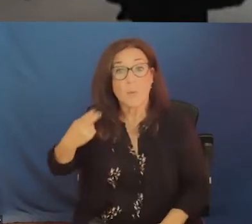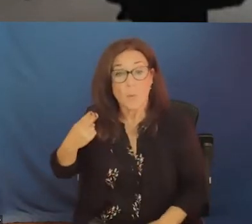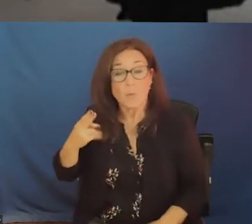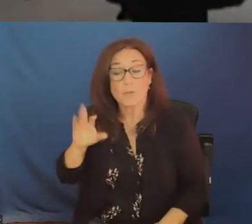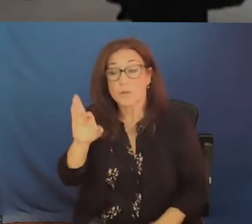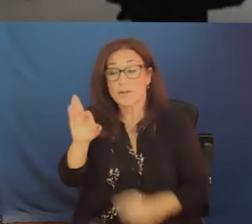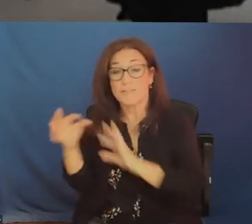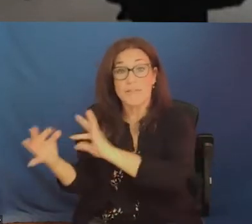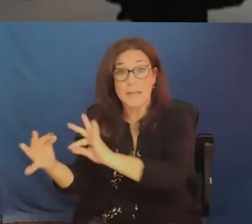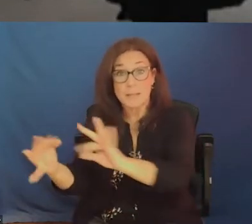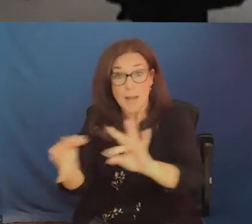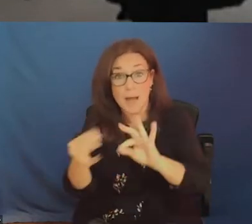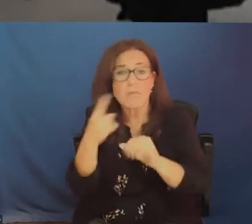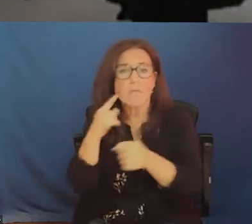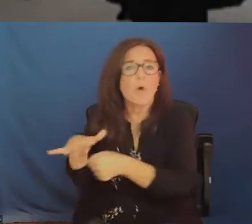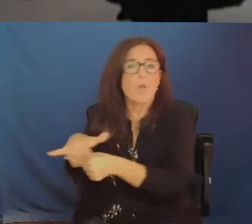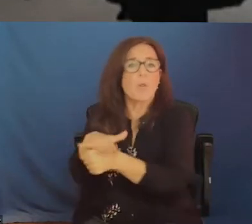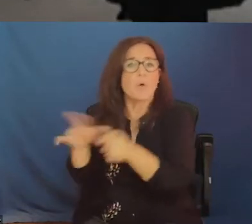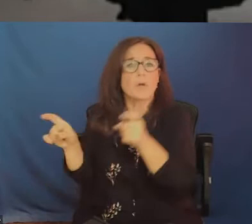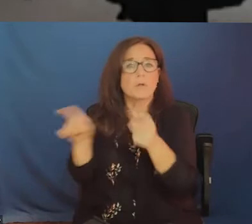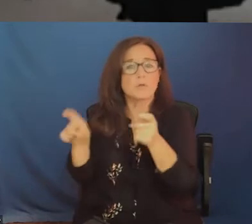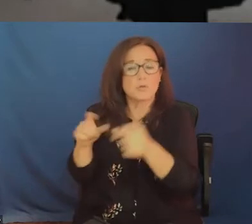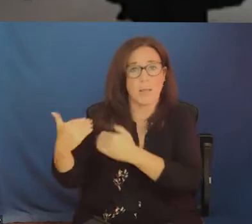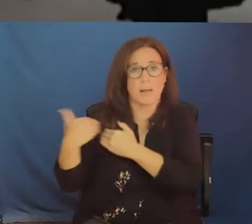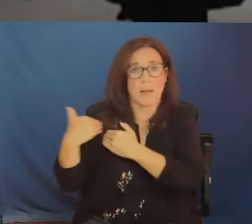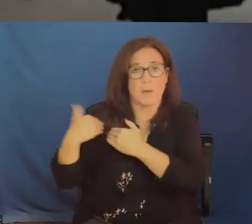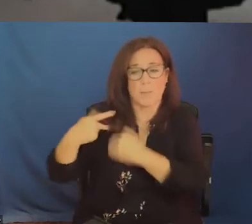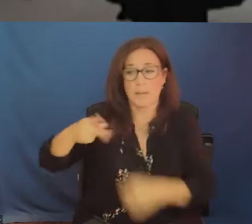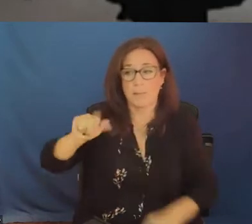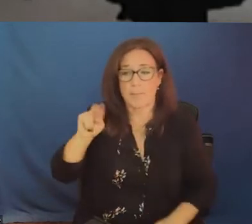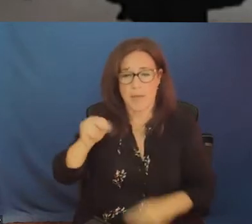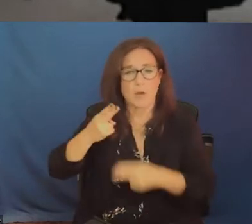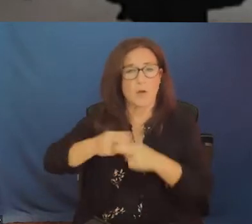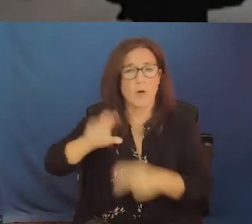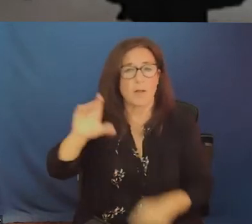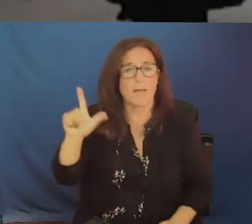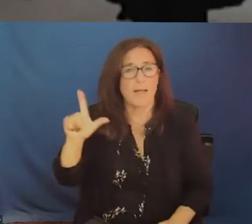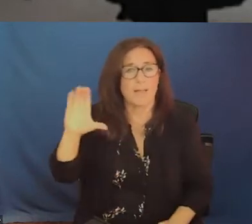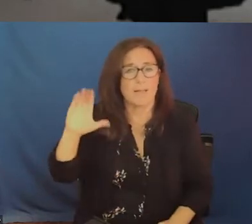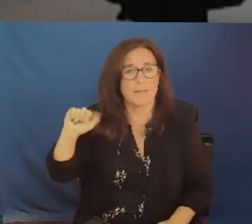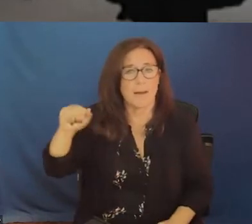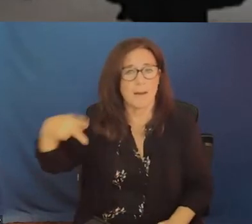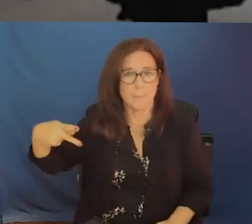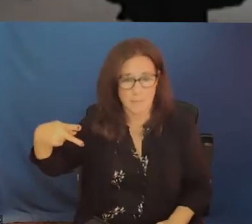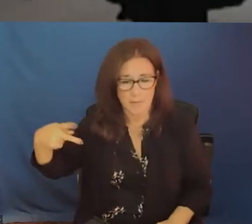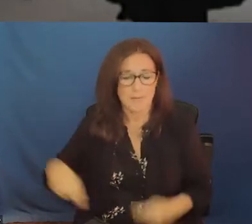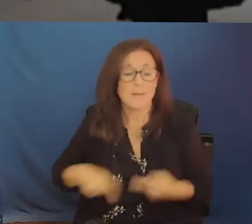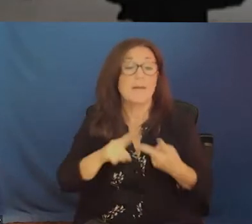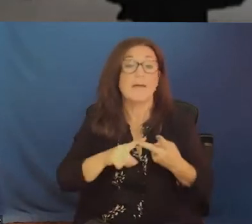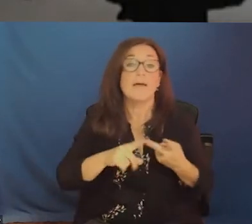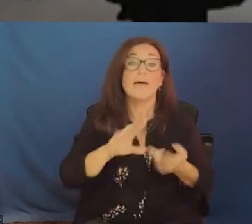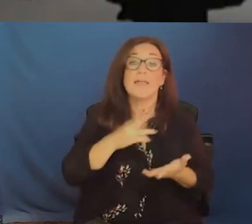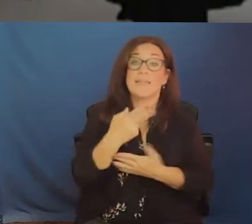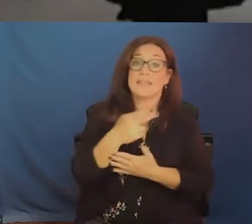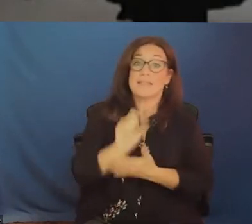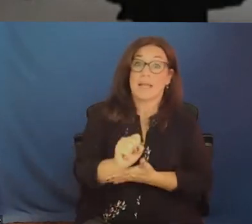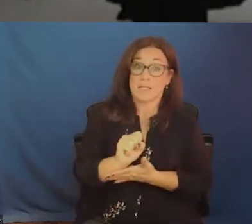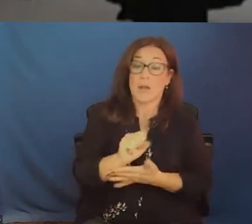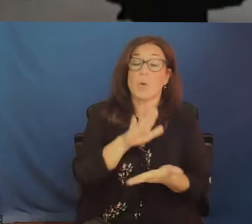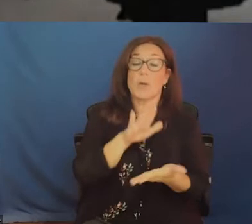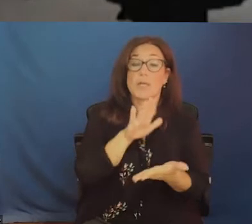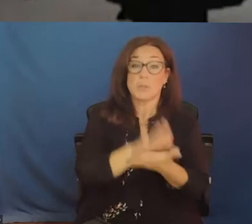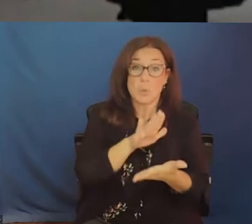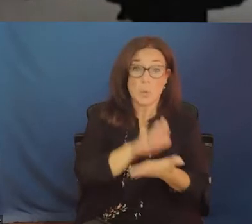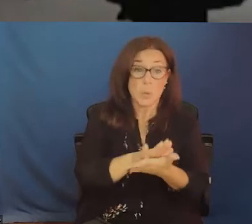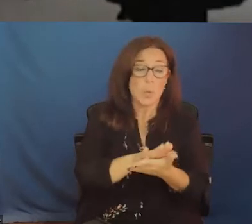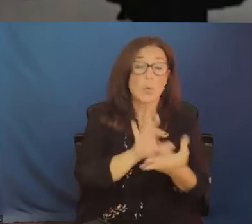control accountability plan known as the LCAP, our elementary and secondary school emergency relief request known as the